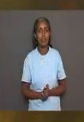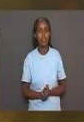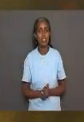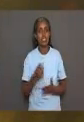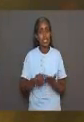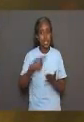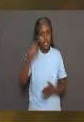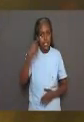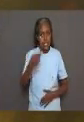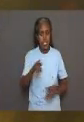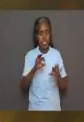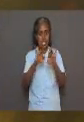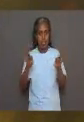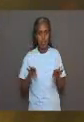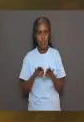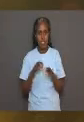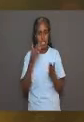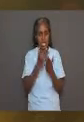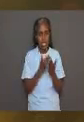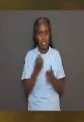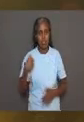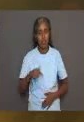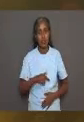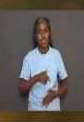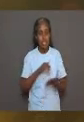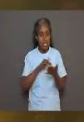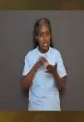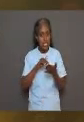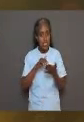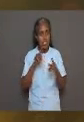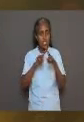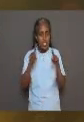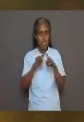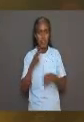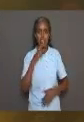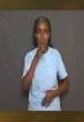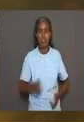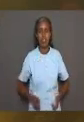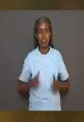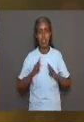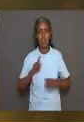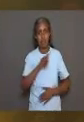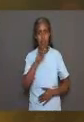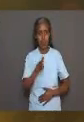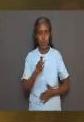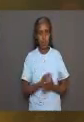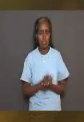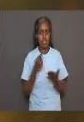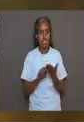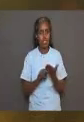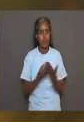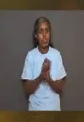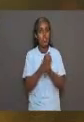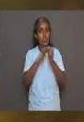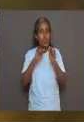few lessons, we will study several real-life problems that can be solved